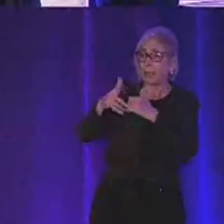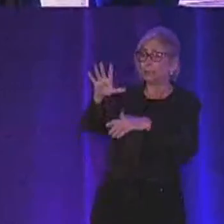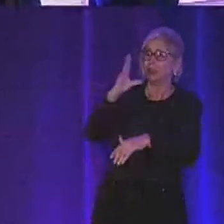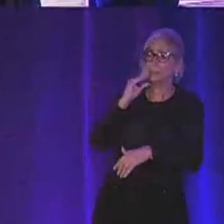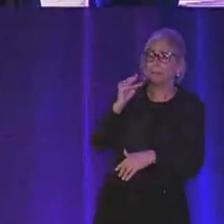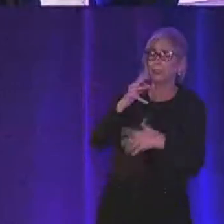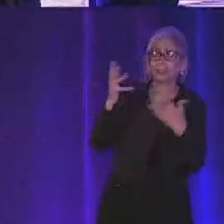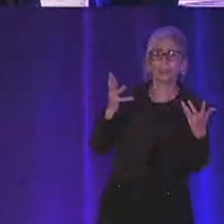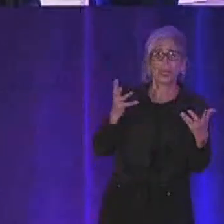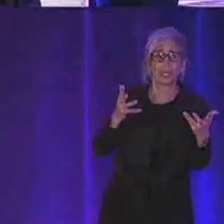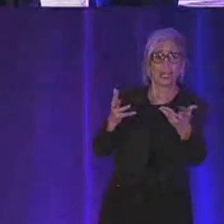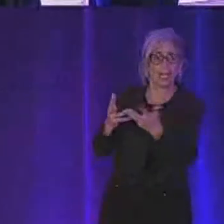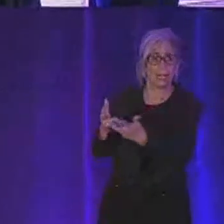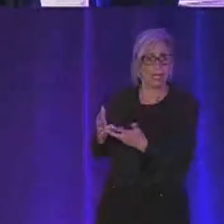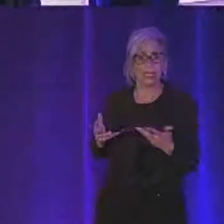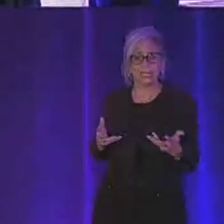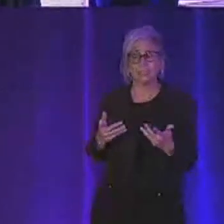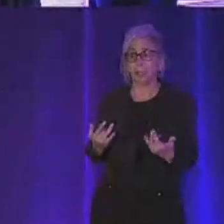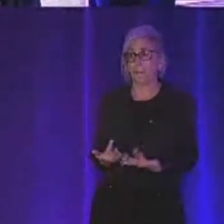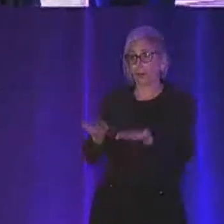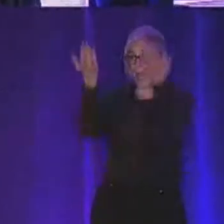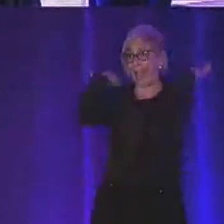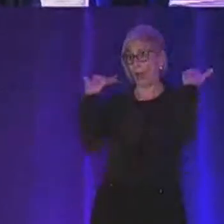experience? Burnout.